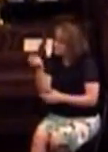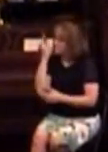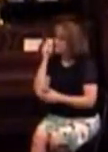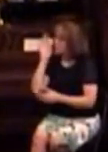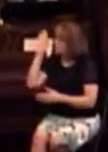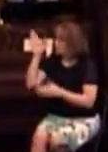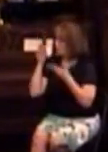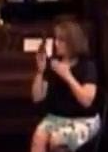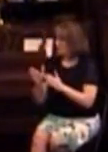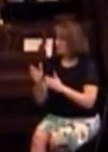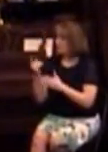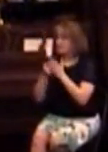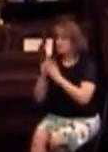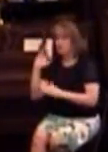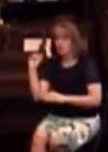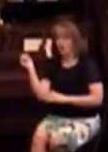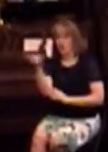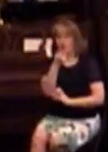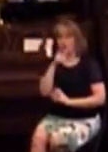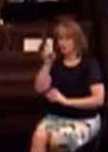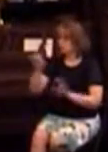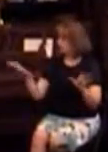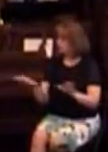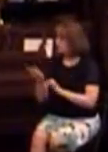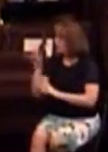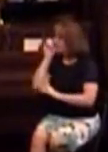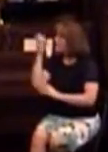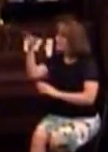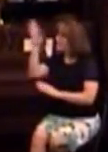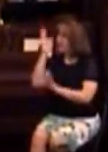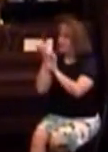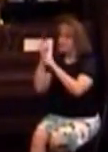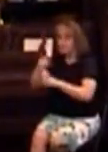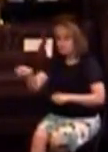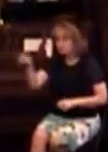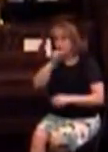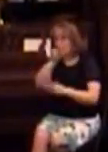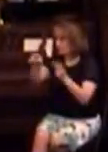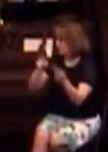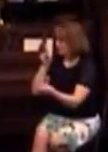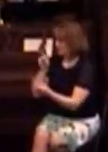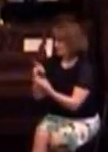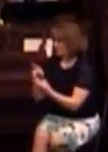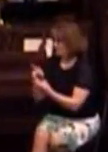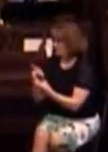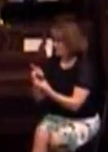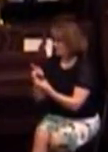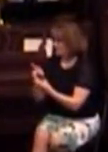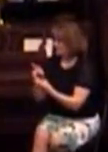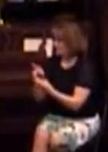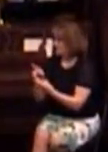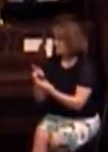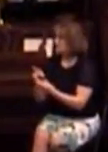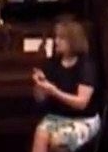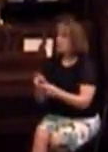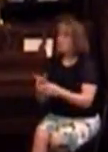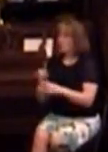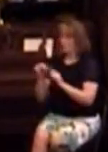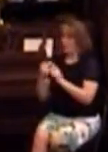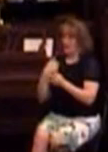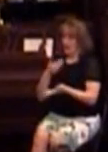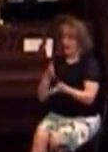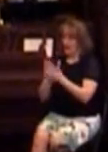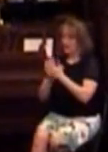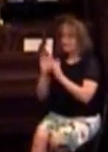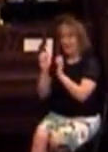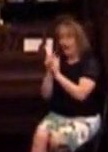Because you are God's masterpiece. So I'm going down a couple of paths. How are you blind? And that may be one way in which Bob is blind. Maybe there's somebody